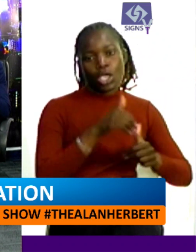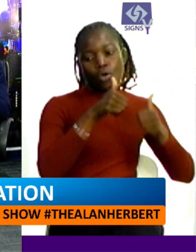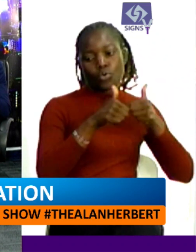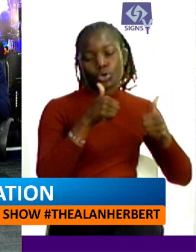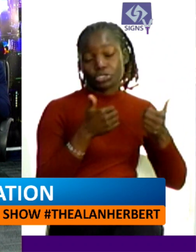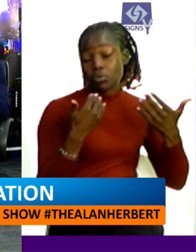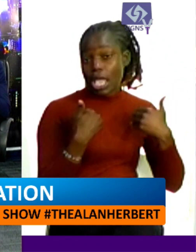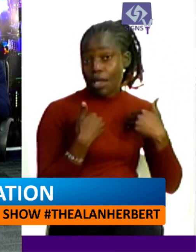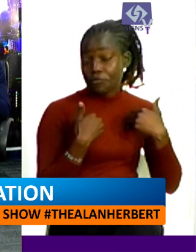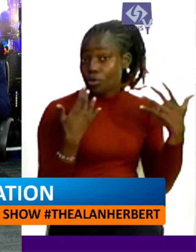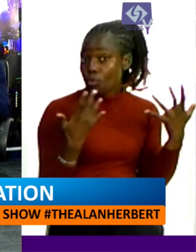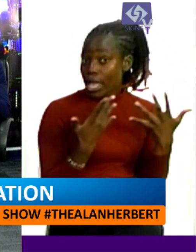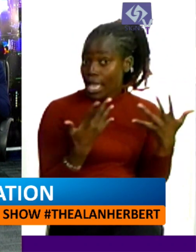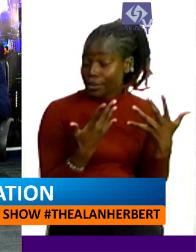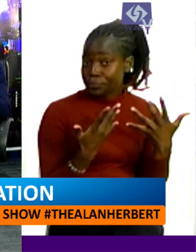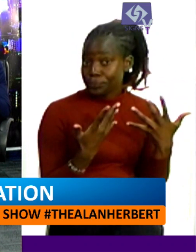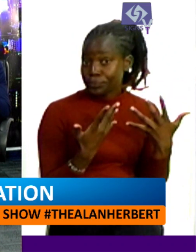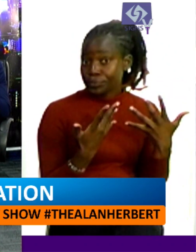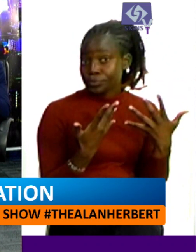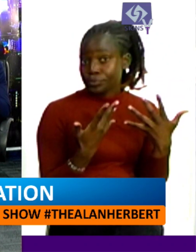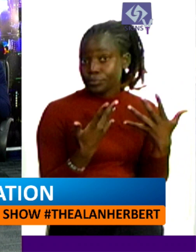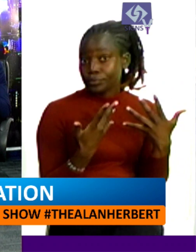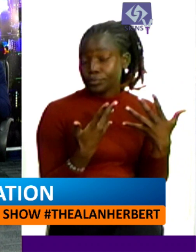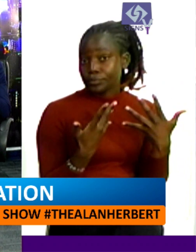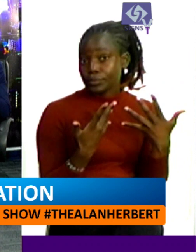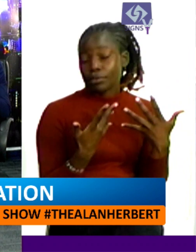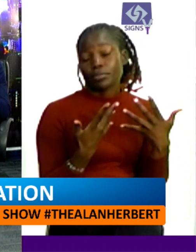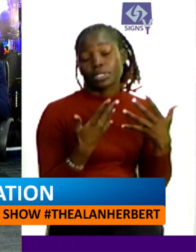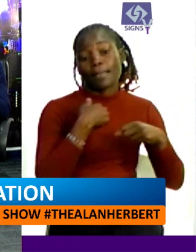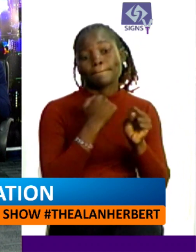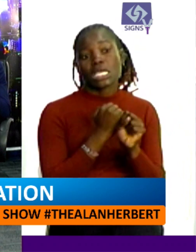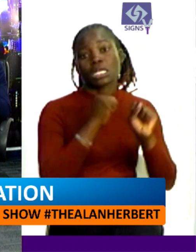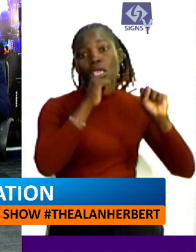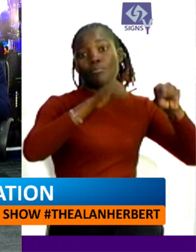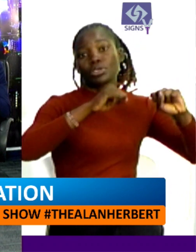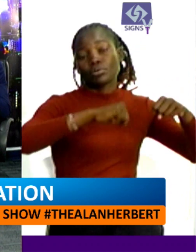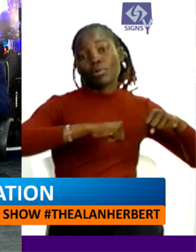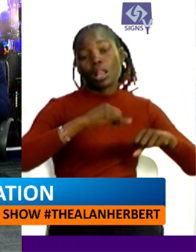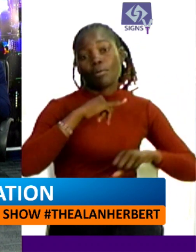there, that have been made, possible by